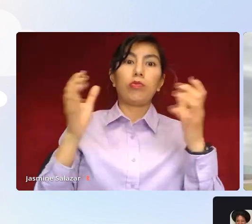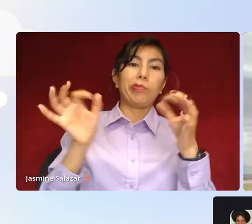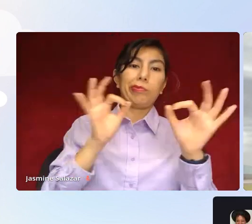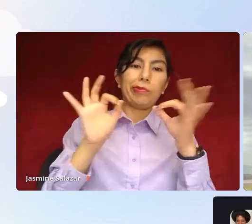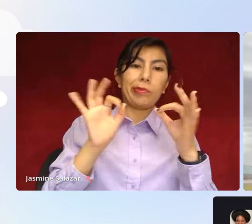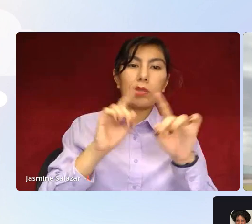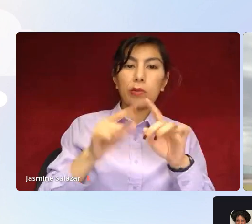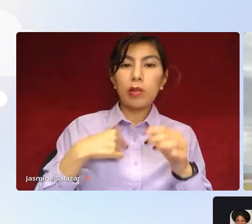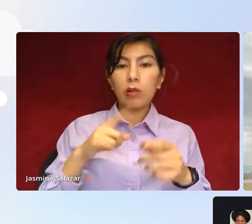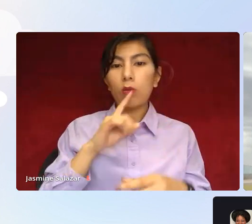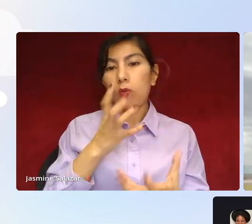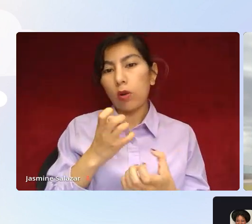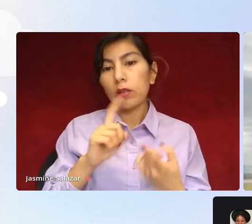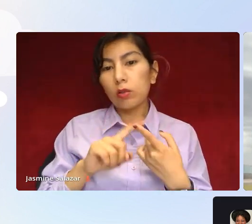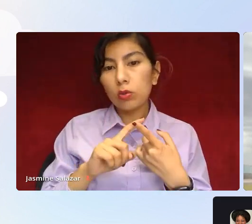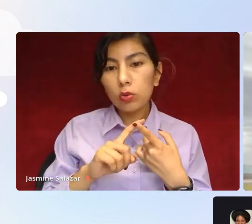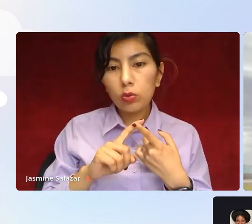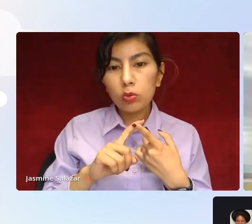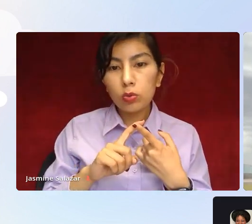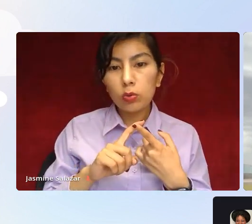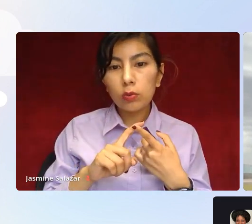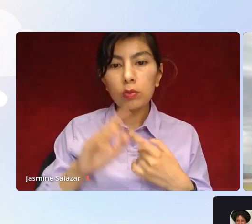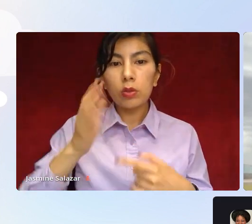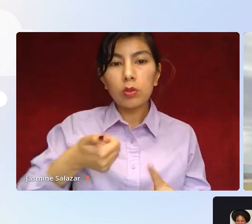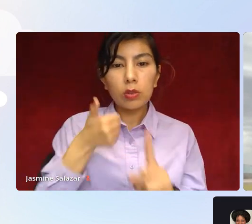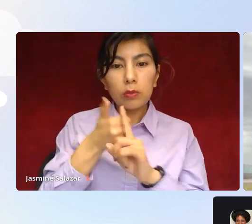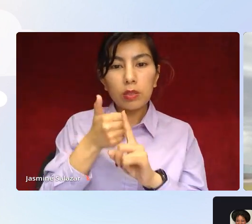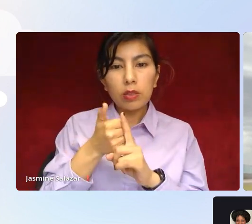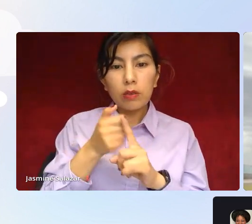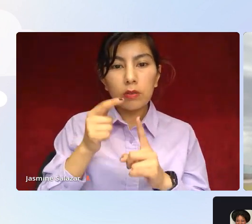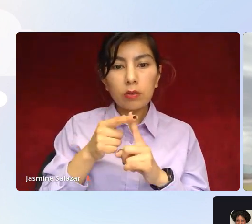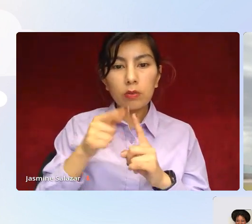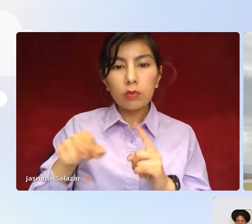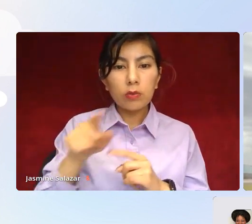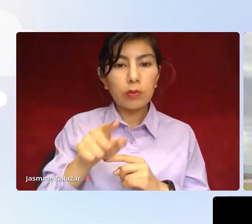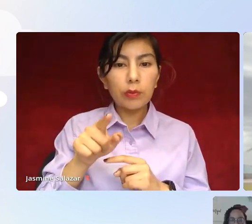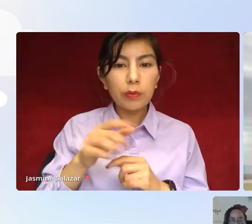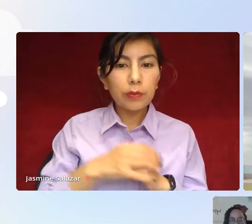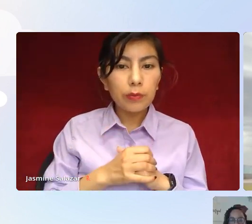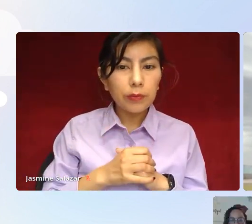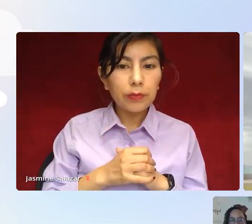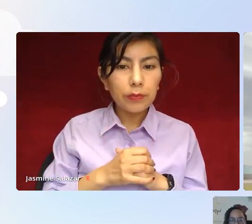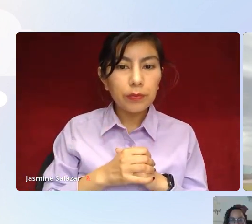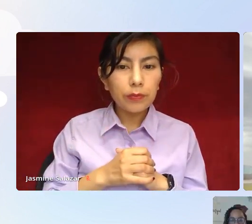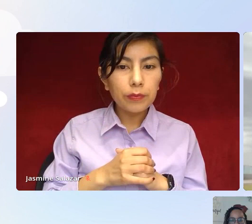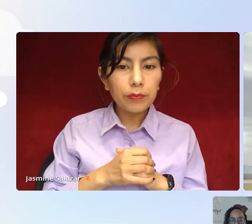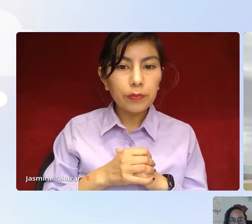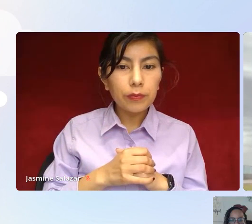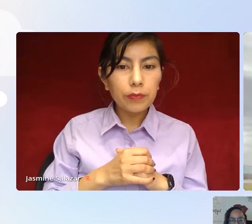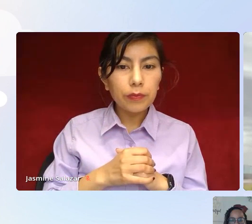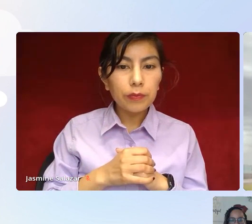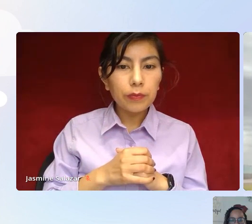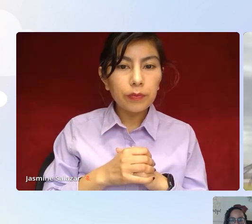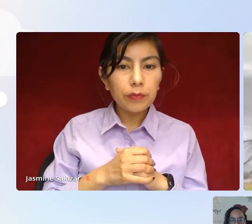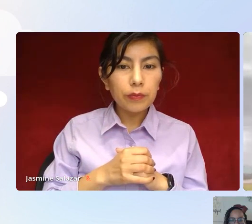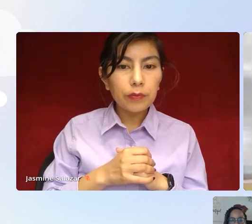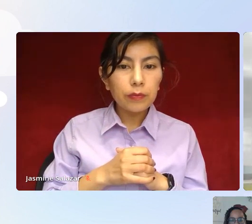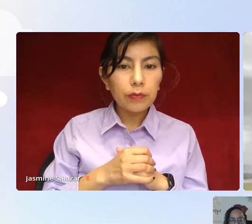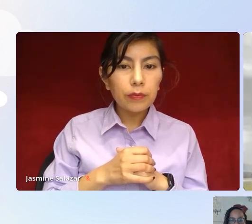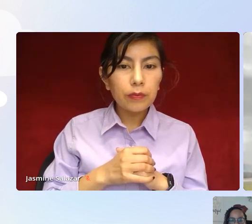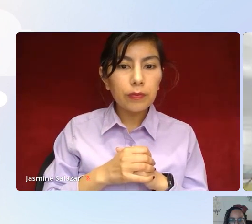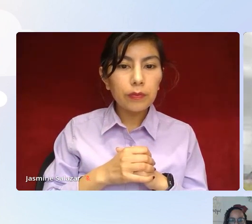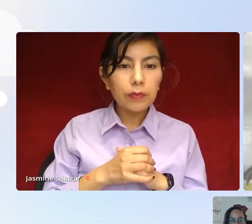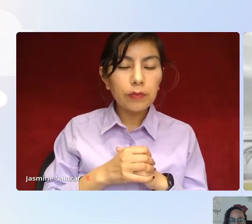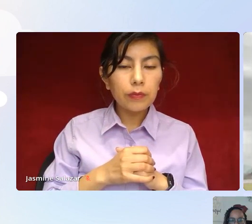wanted to introduce myself very briefly. My name is Anyazi, and my clans are Yaden and